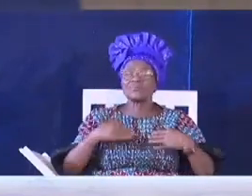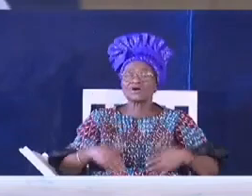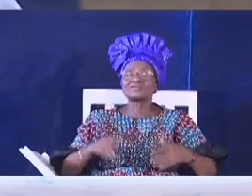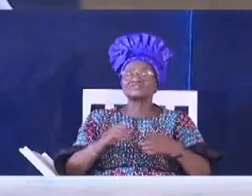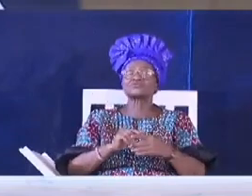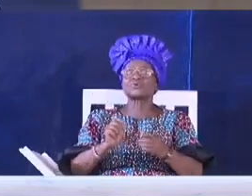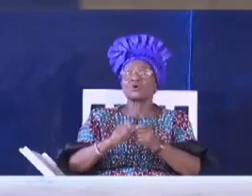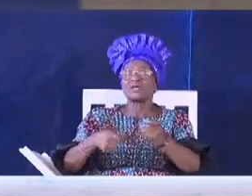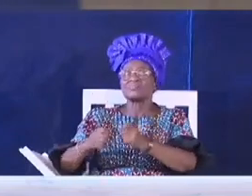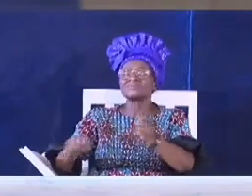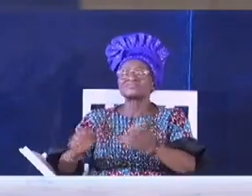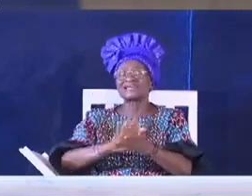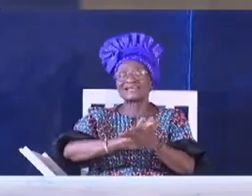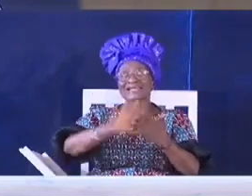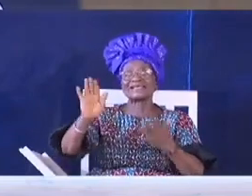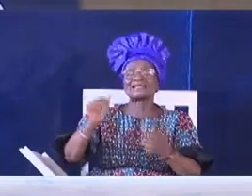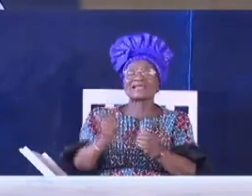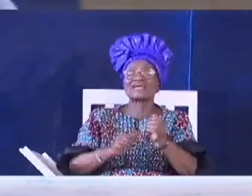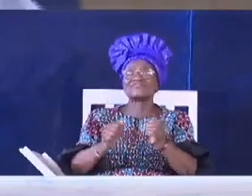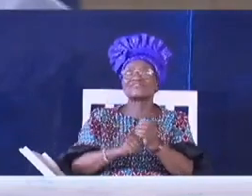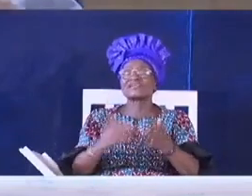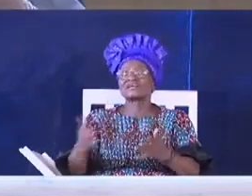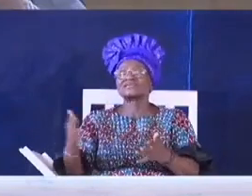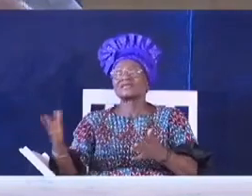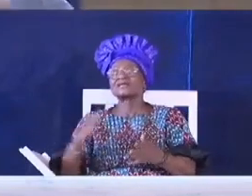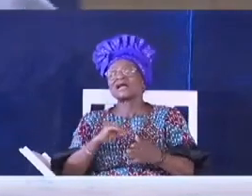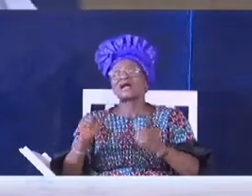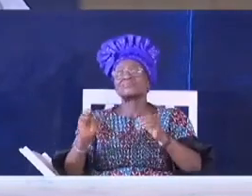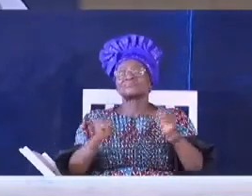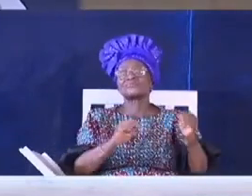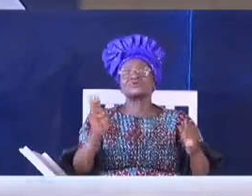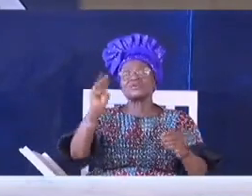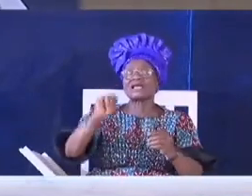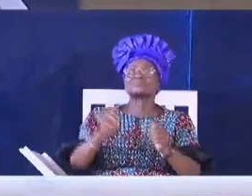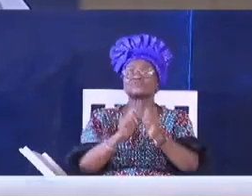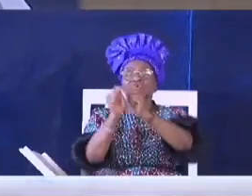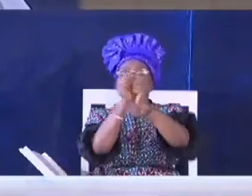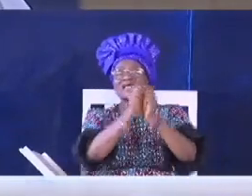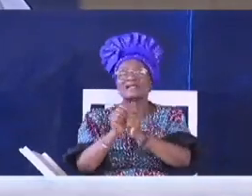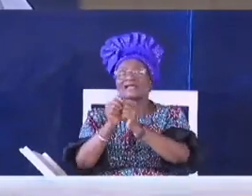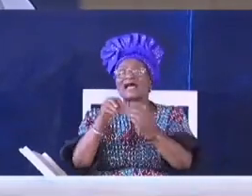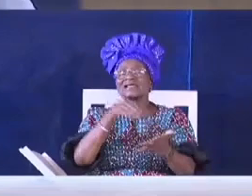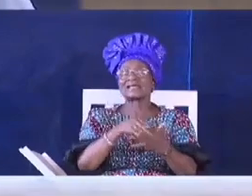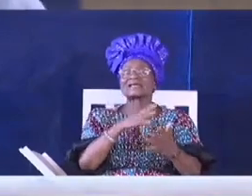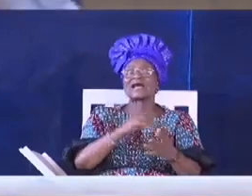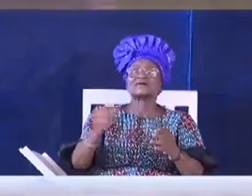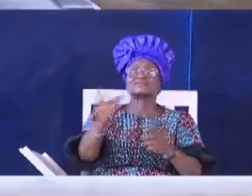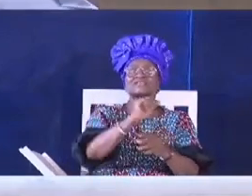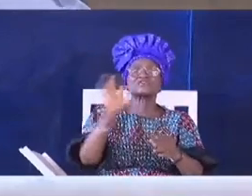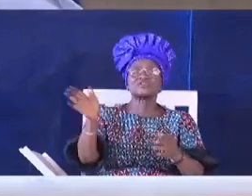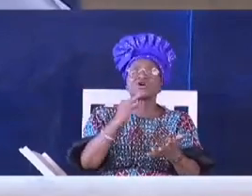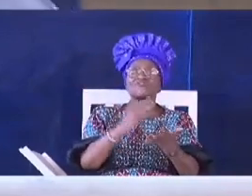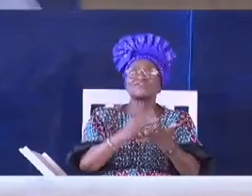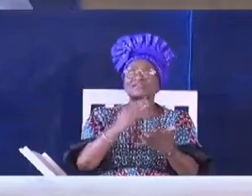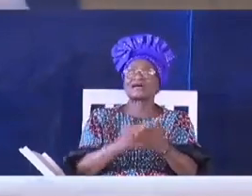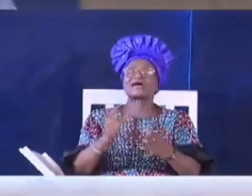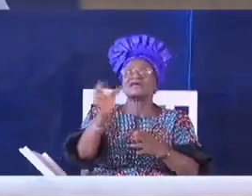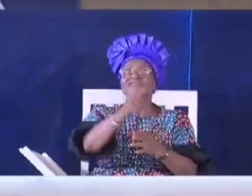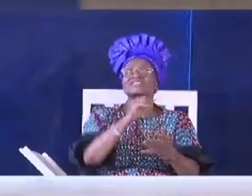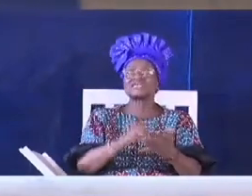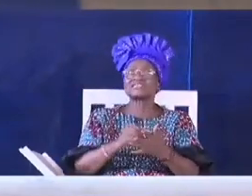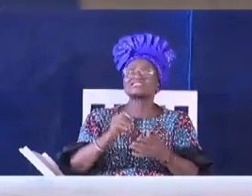everything, and reassemble. He will take your finances, take